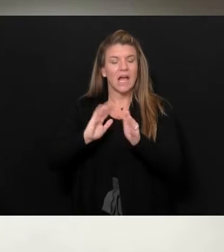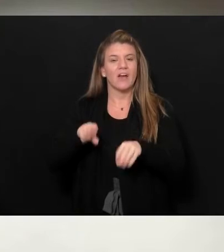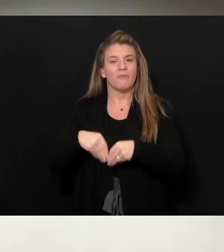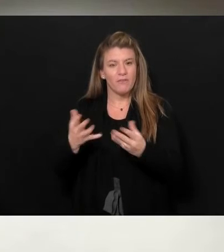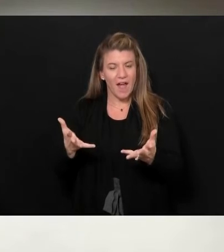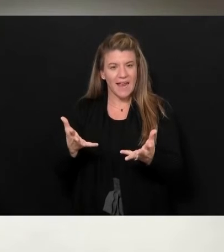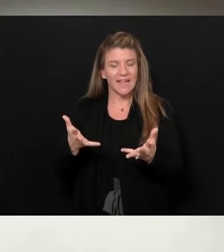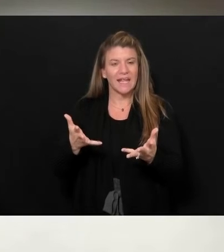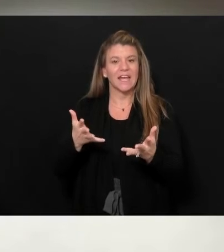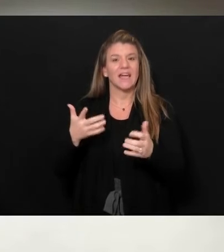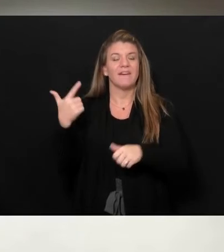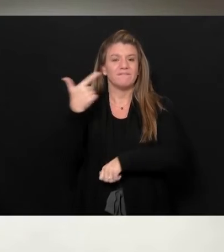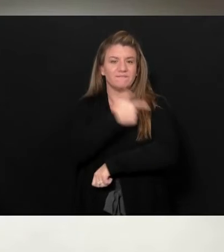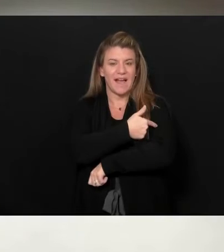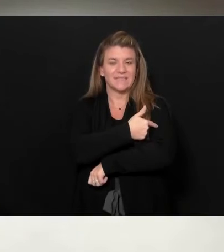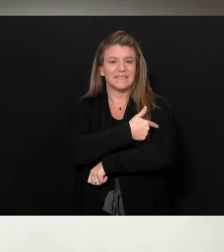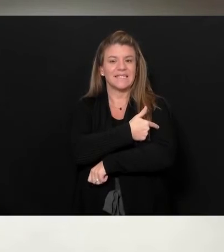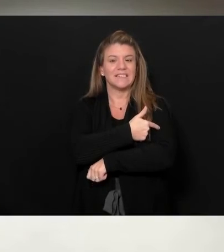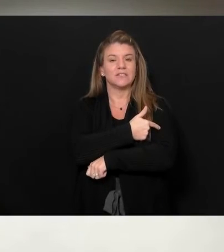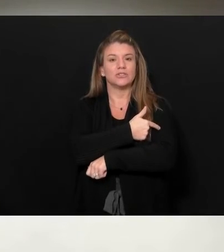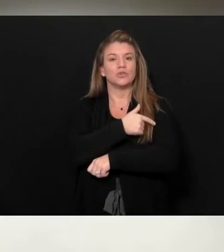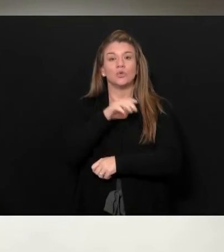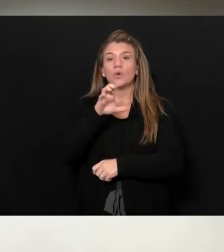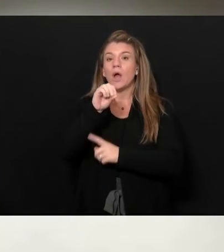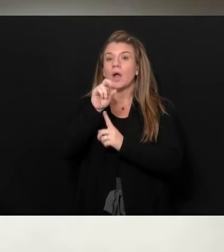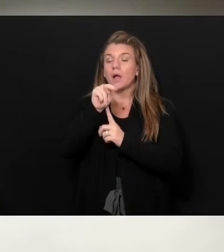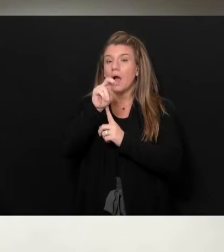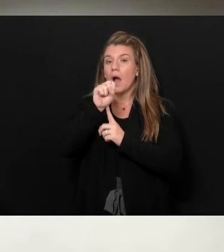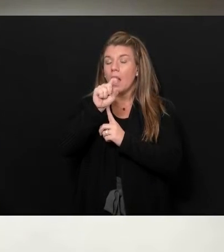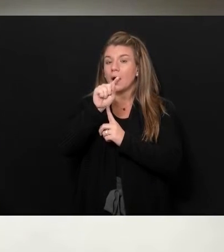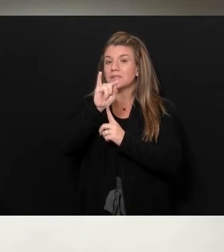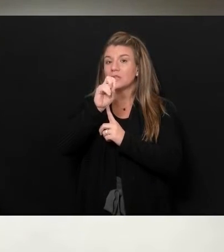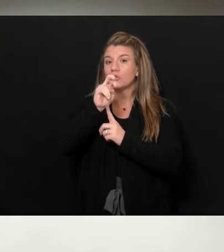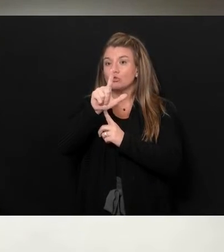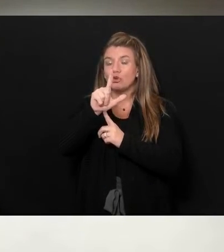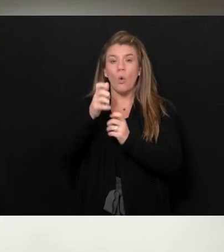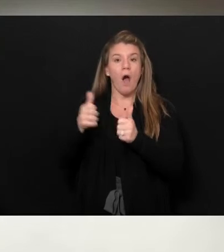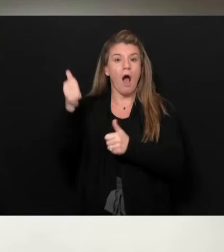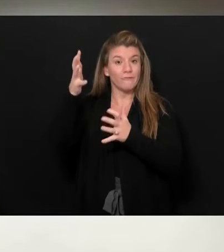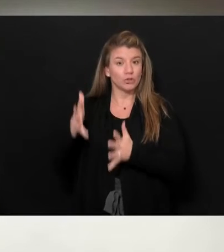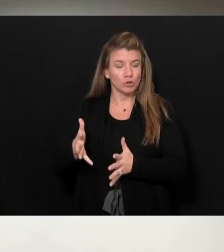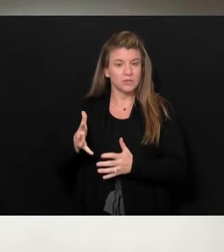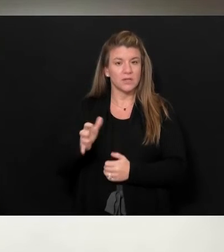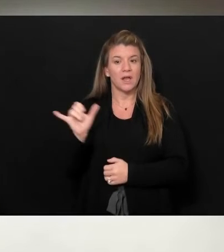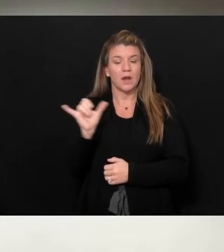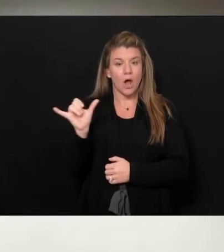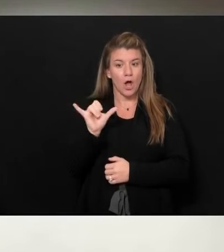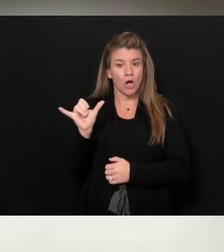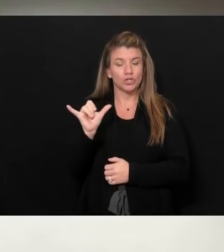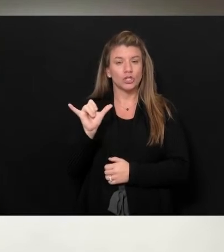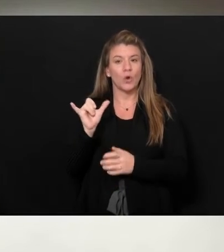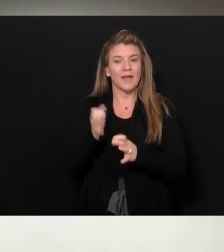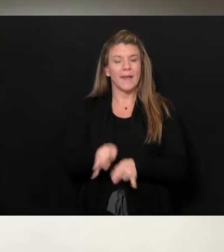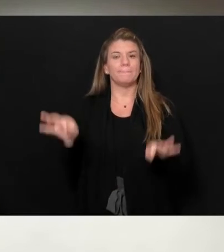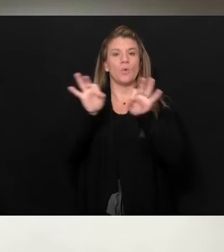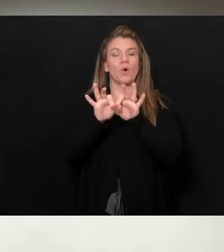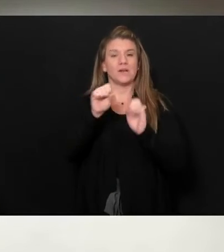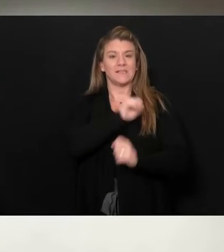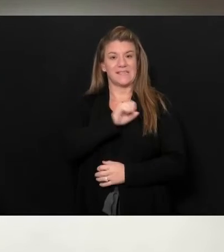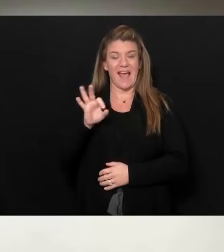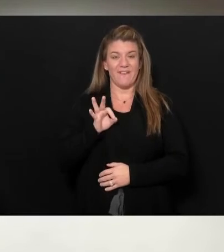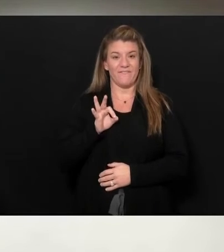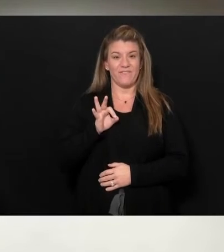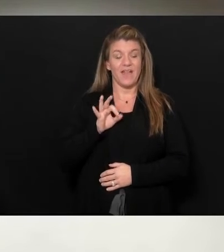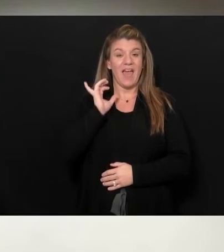providing vaccines to constitutional officers as well as key staff, and that is